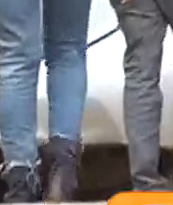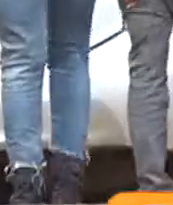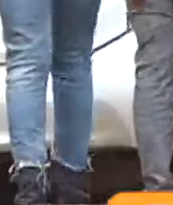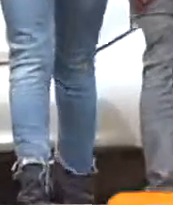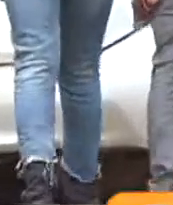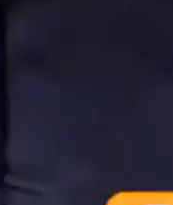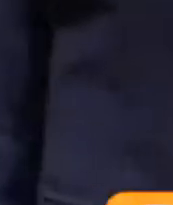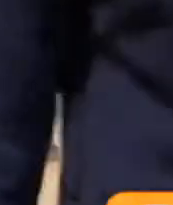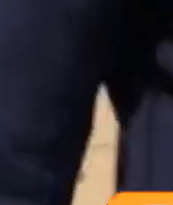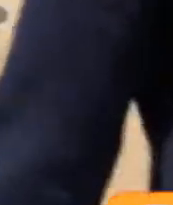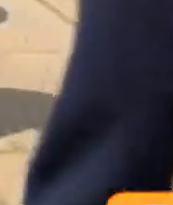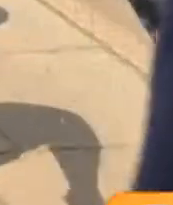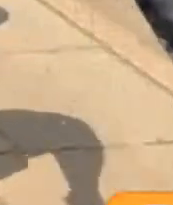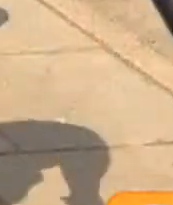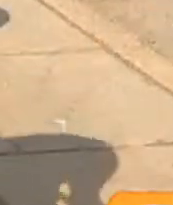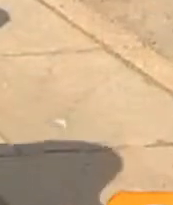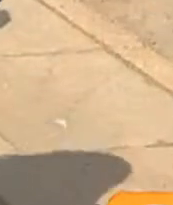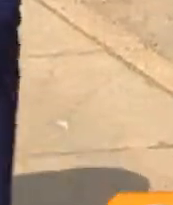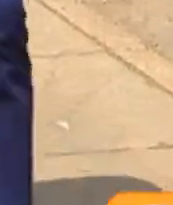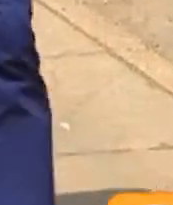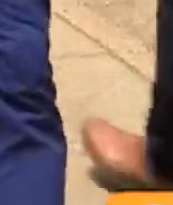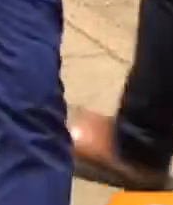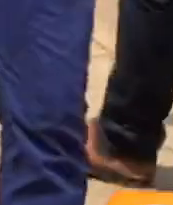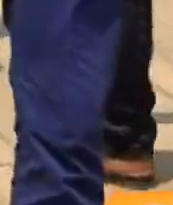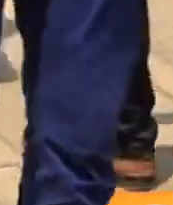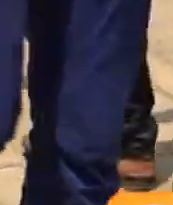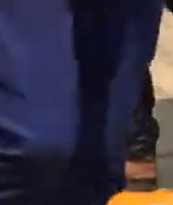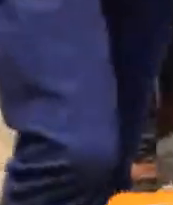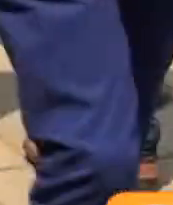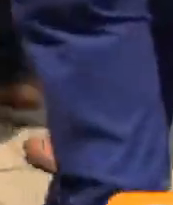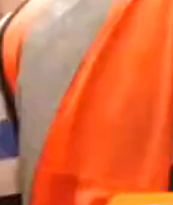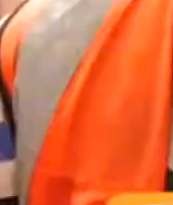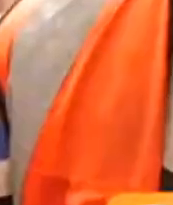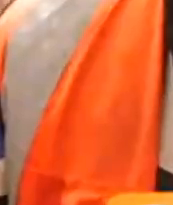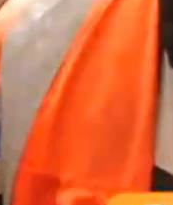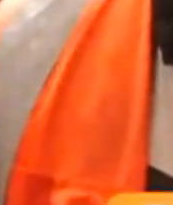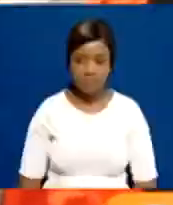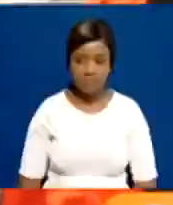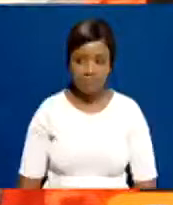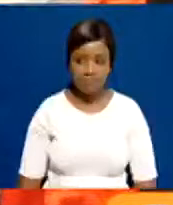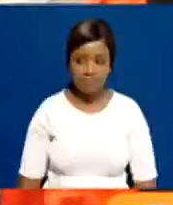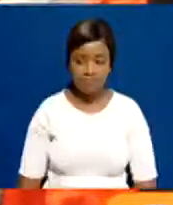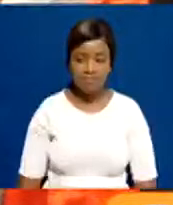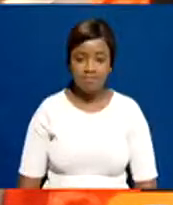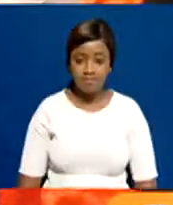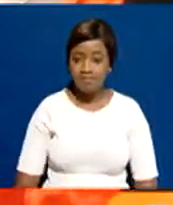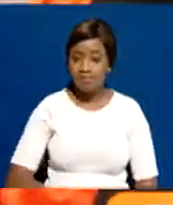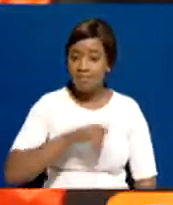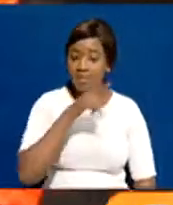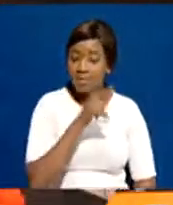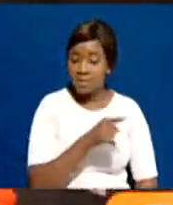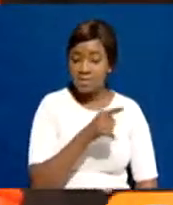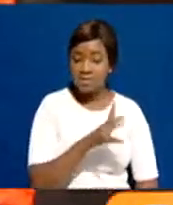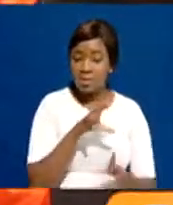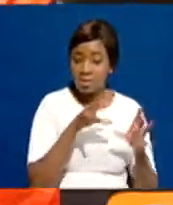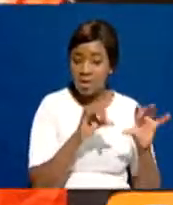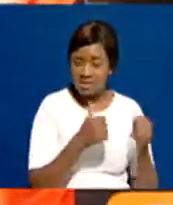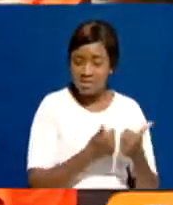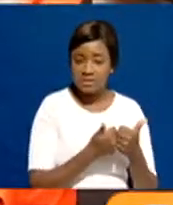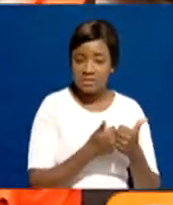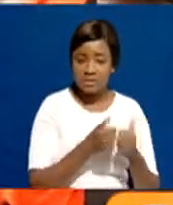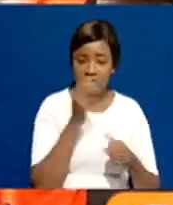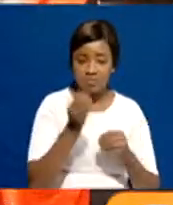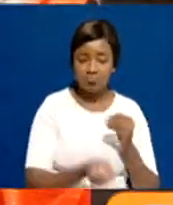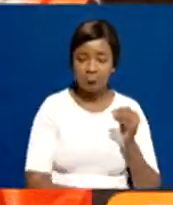2021 in Eldoret, in an event that was graced by prominent leaders. And First Choice was launched by many other